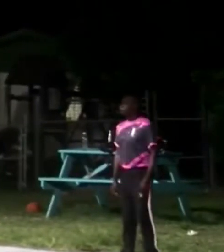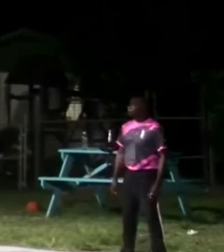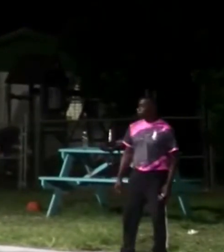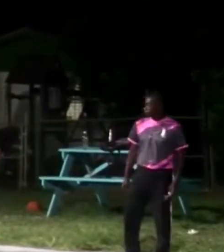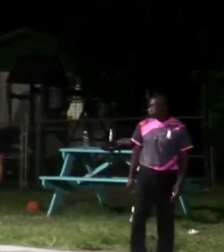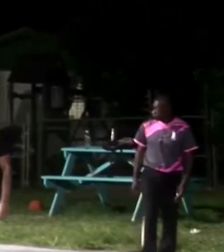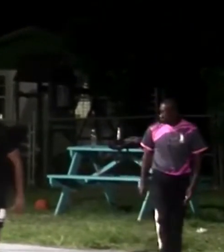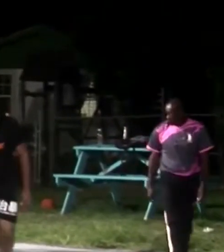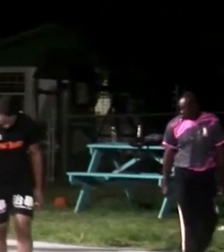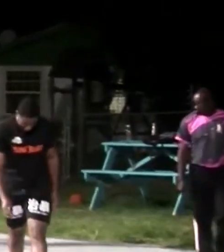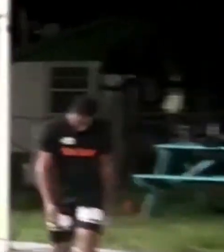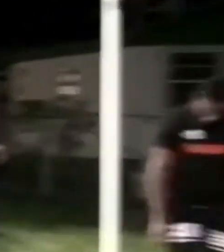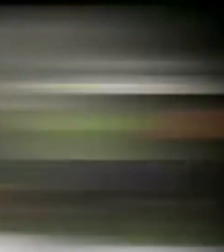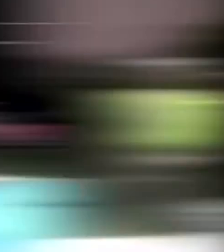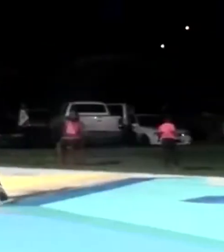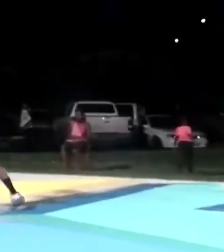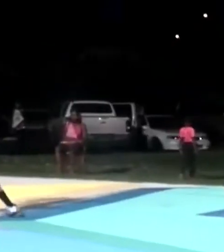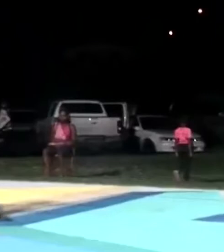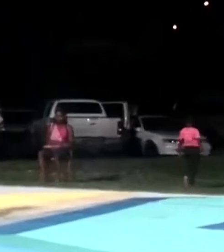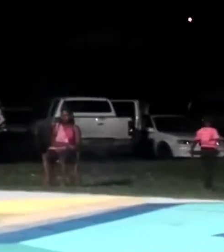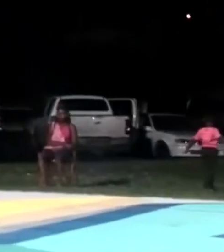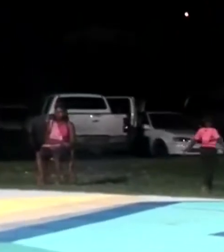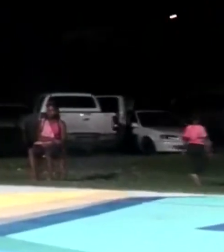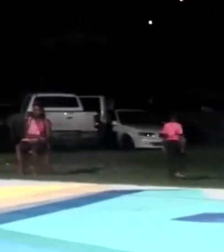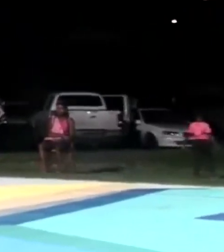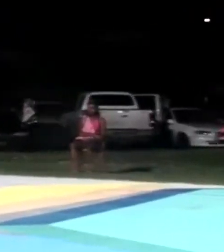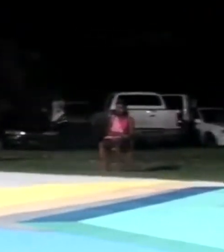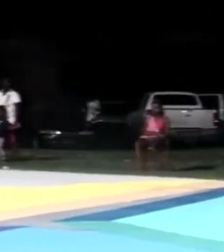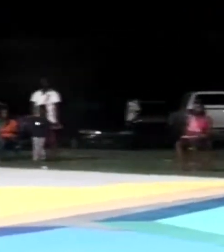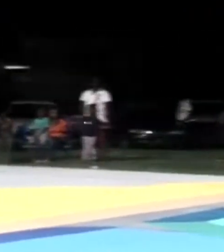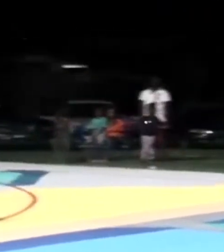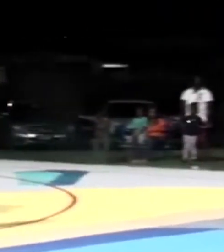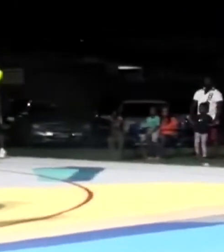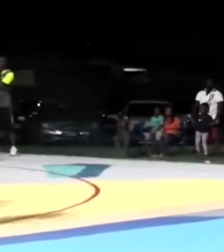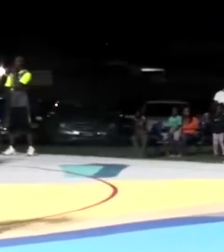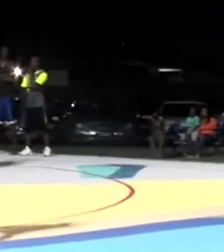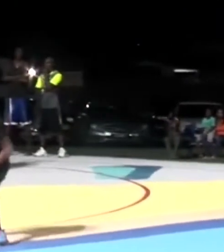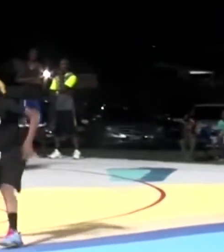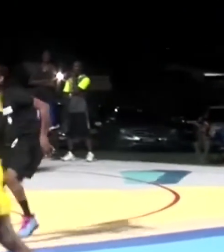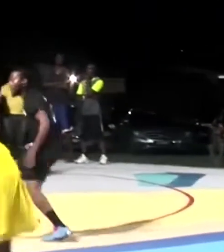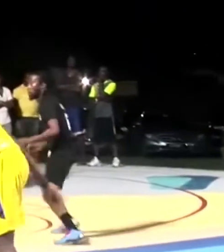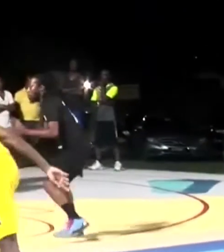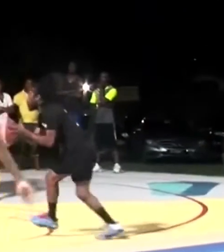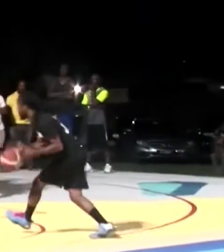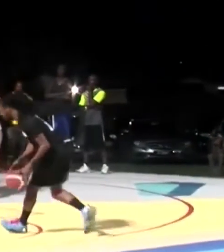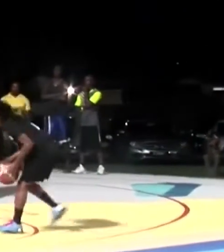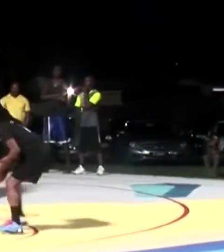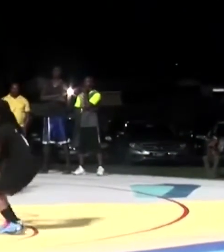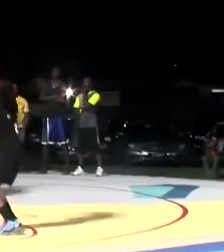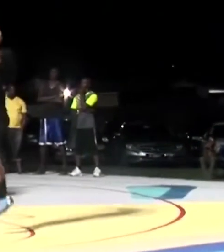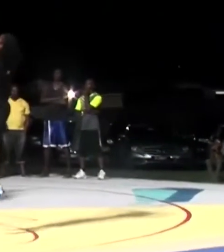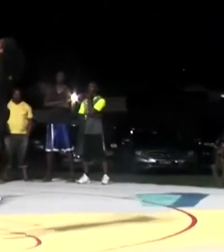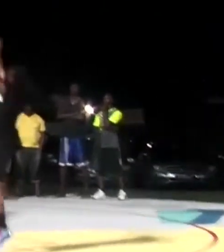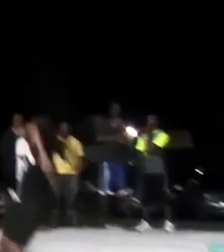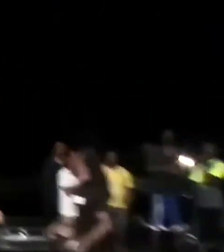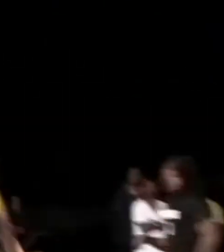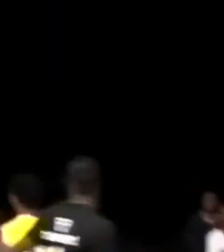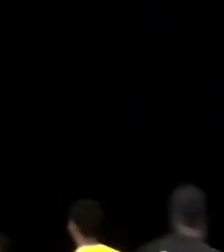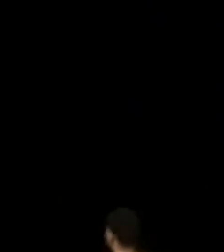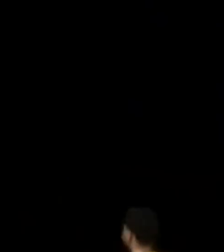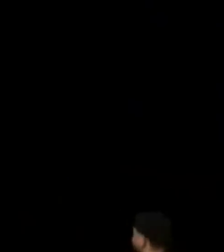79-41. Second contest of a doubleheader. Barbados Lumber Company Lakers battling Panthers in black, moving the rock